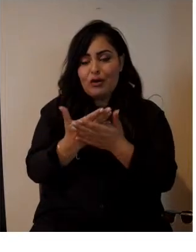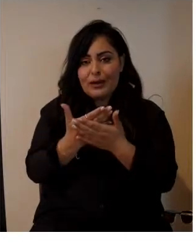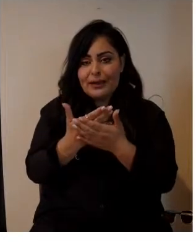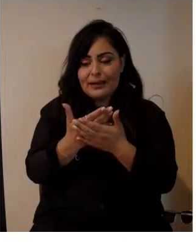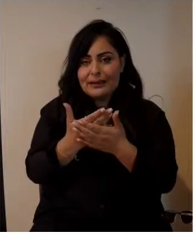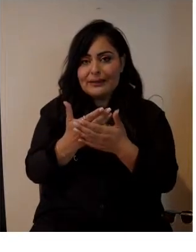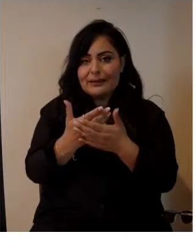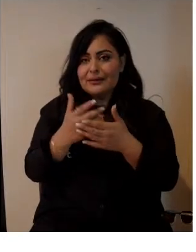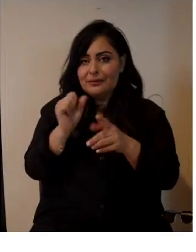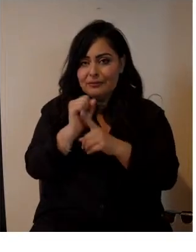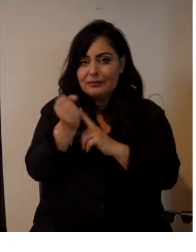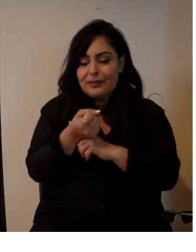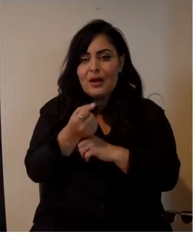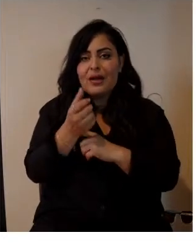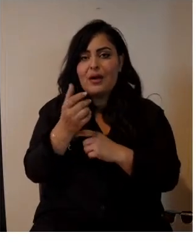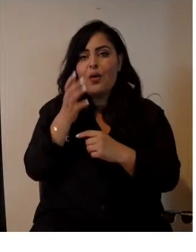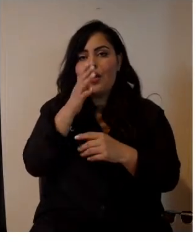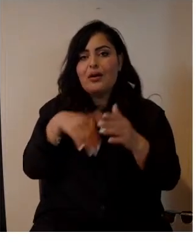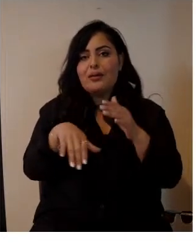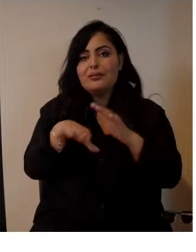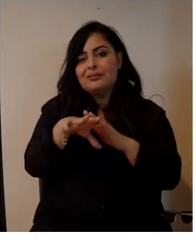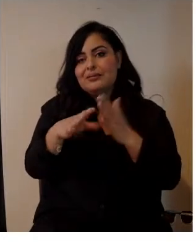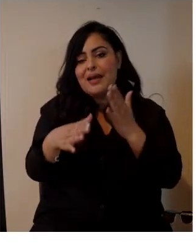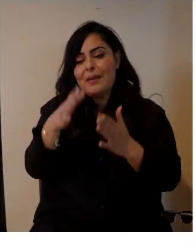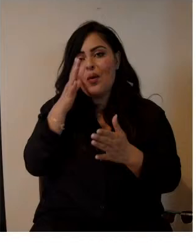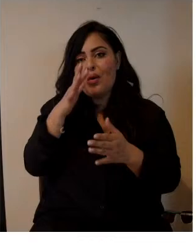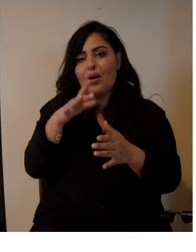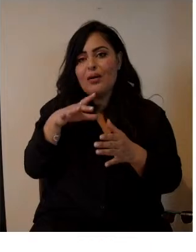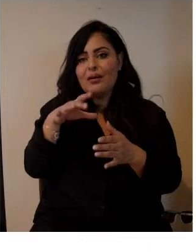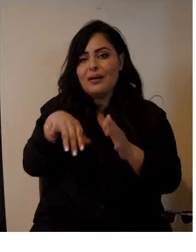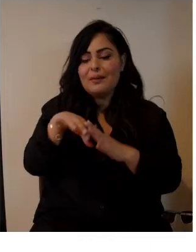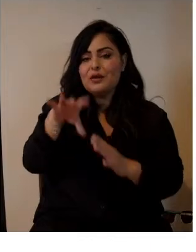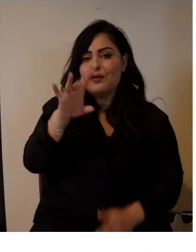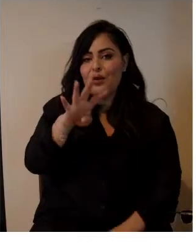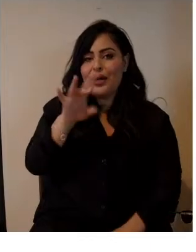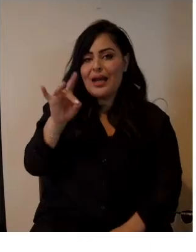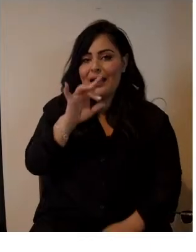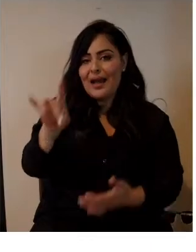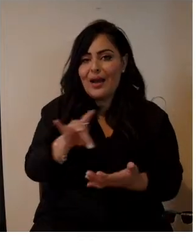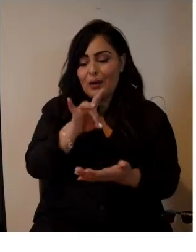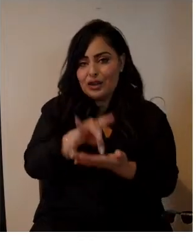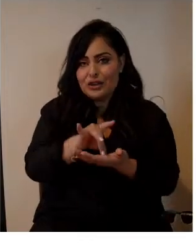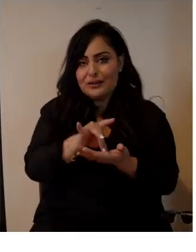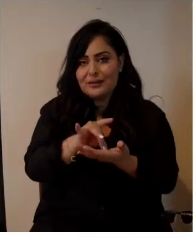takes 48 hours before we can actually all clear. We don't have, several of the water